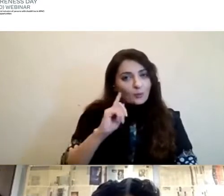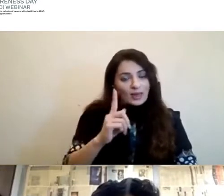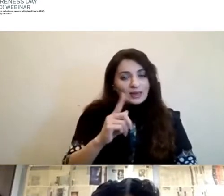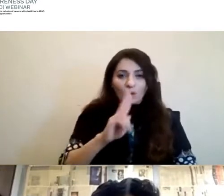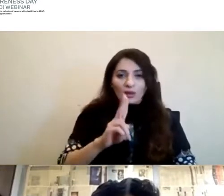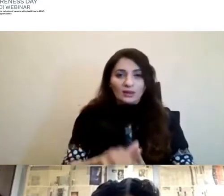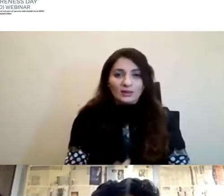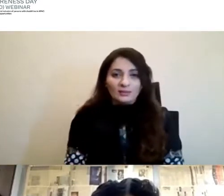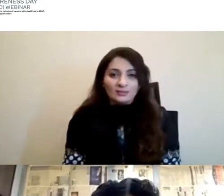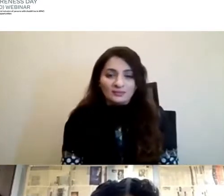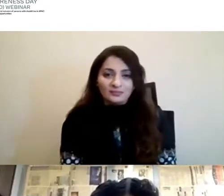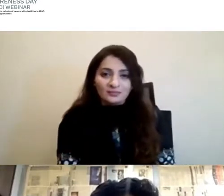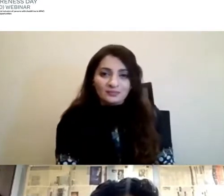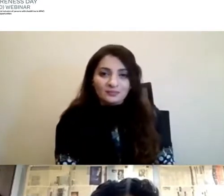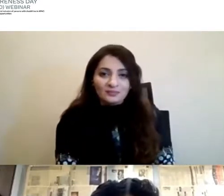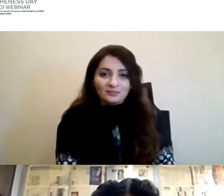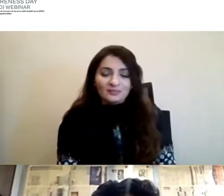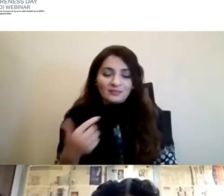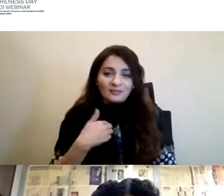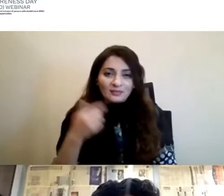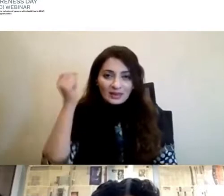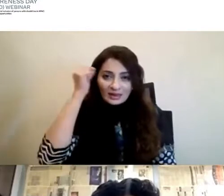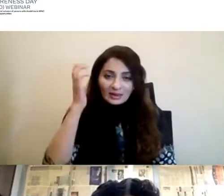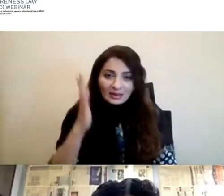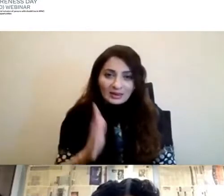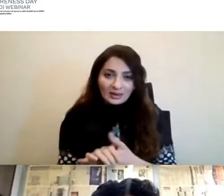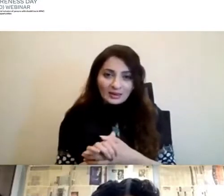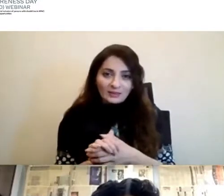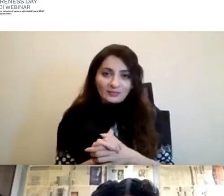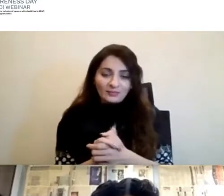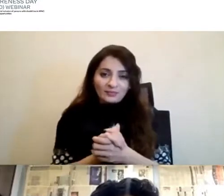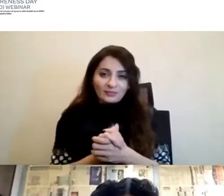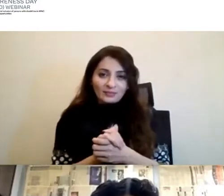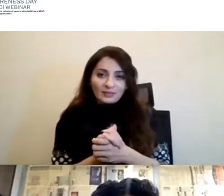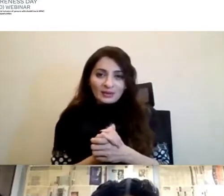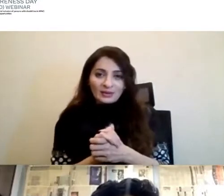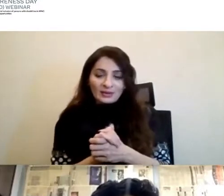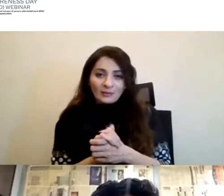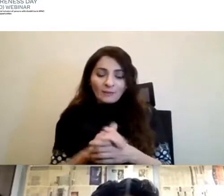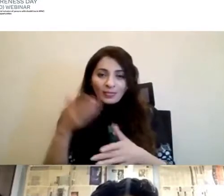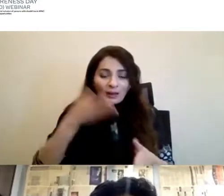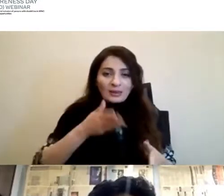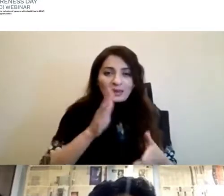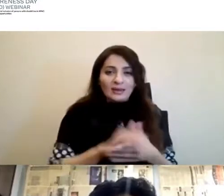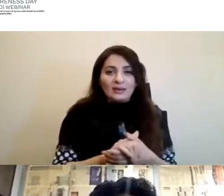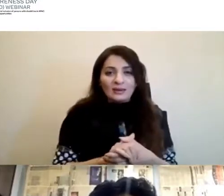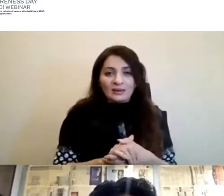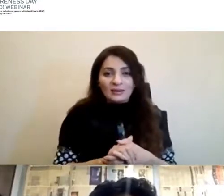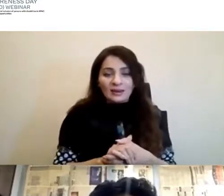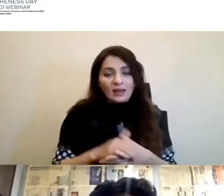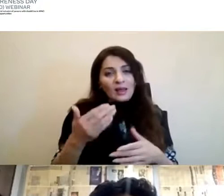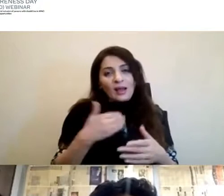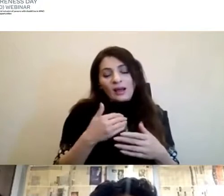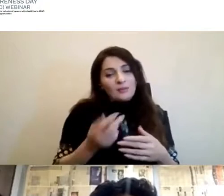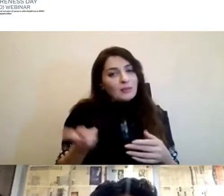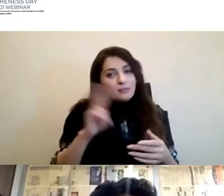Sure. I think generally 1 year from now, we should not again still